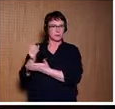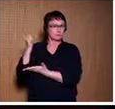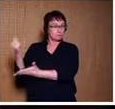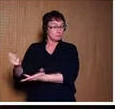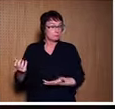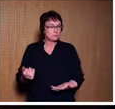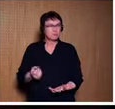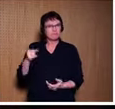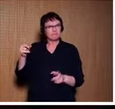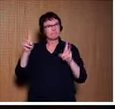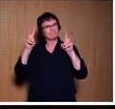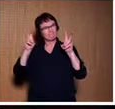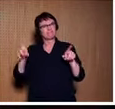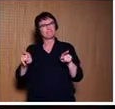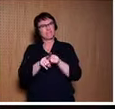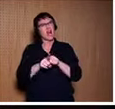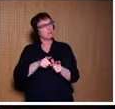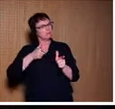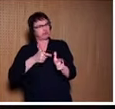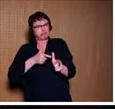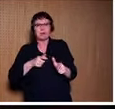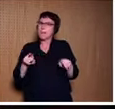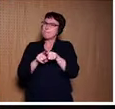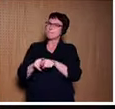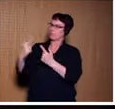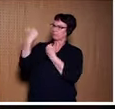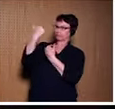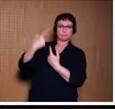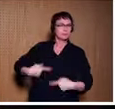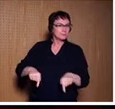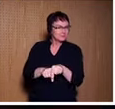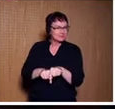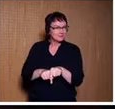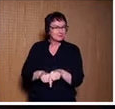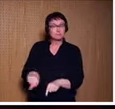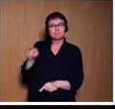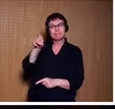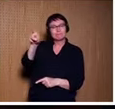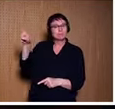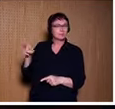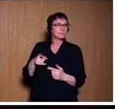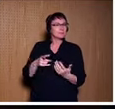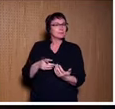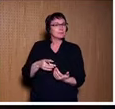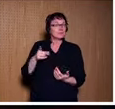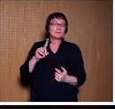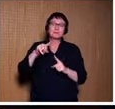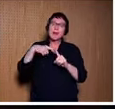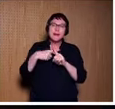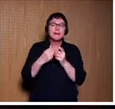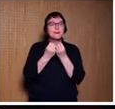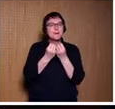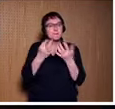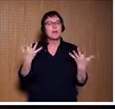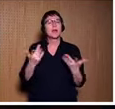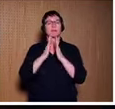these attacks are moved forward by conservative politicians, supported by anti-rights actors and movements, very often religiously motivated,